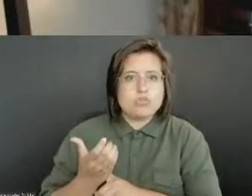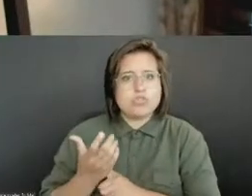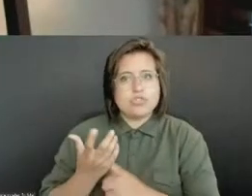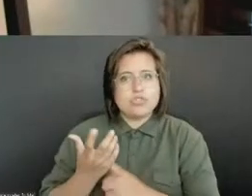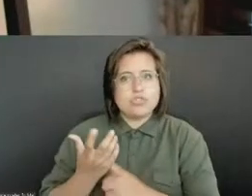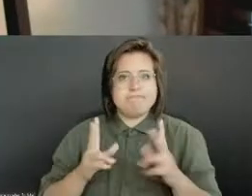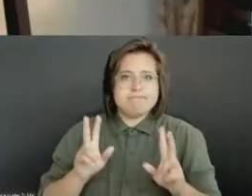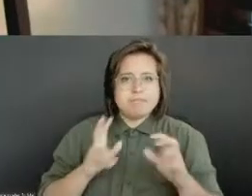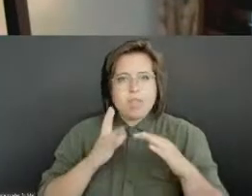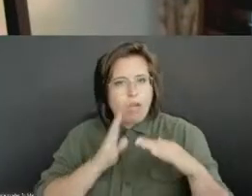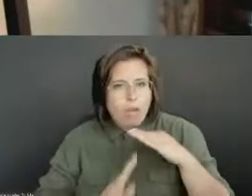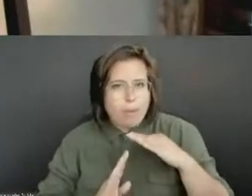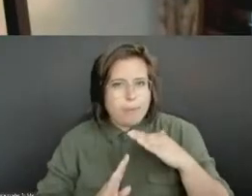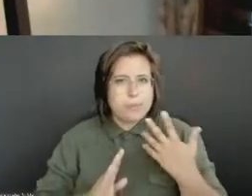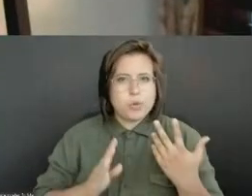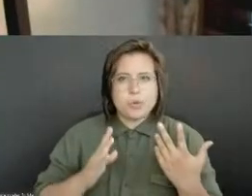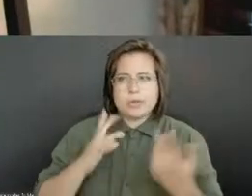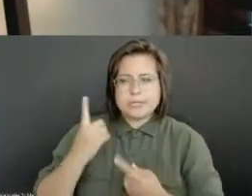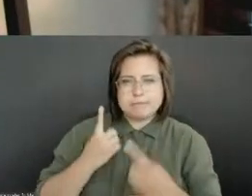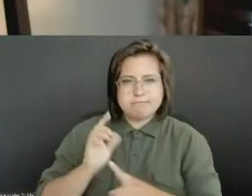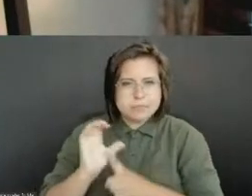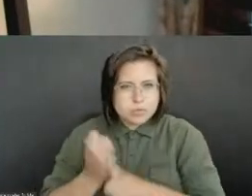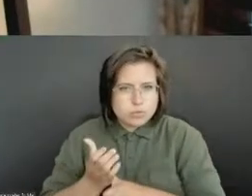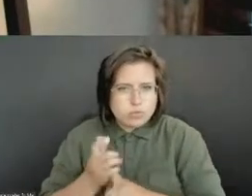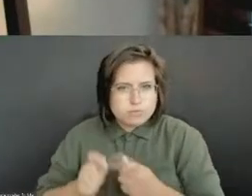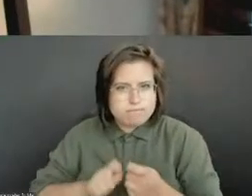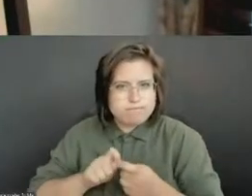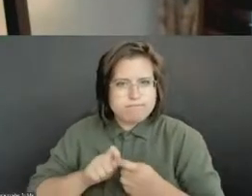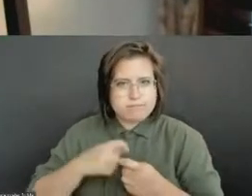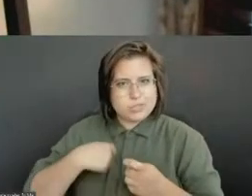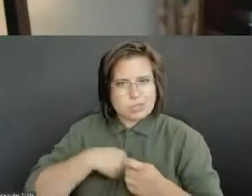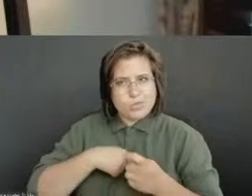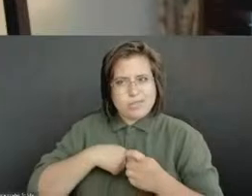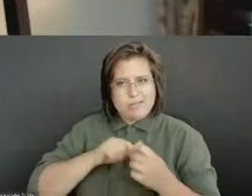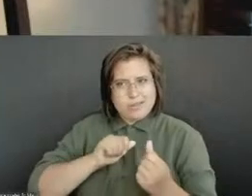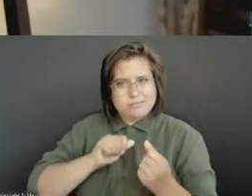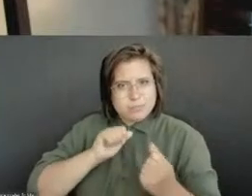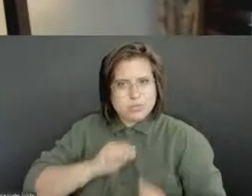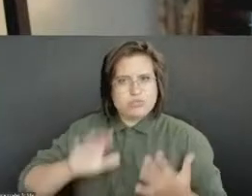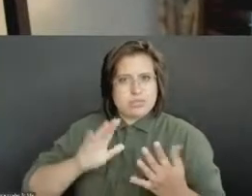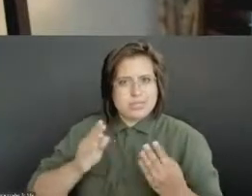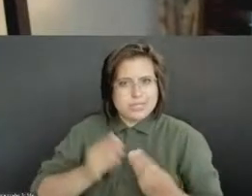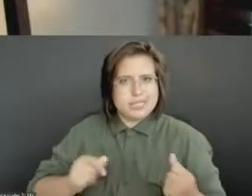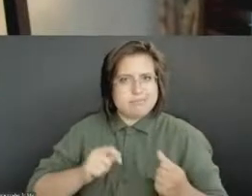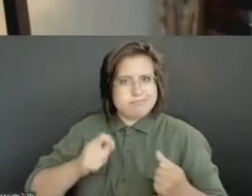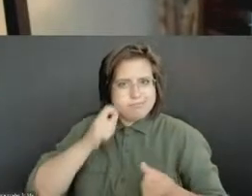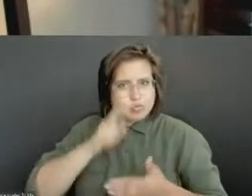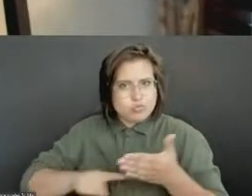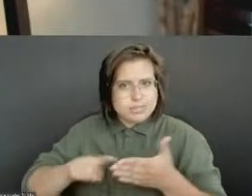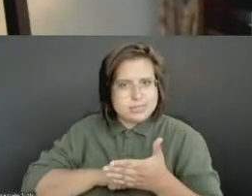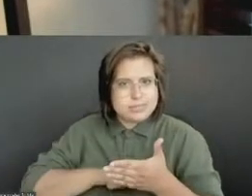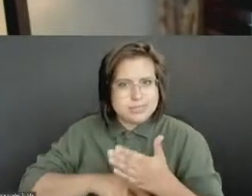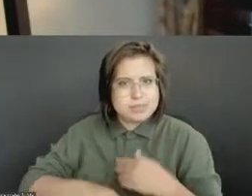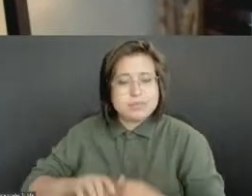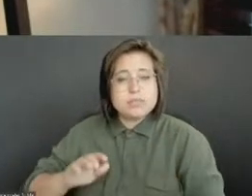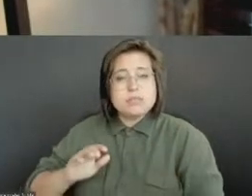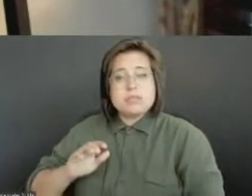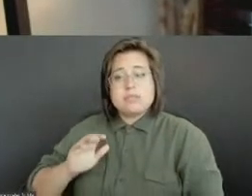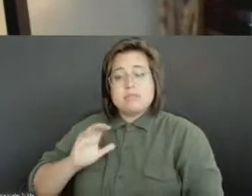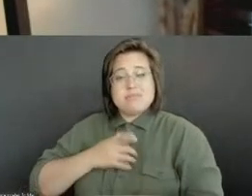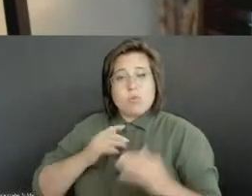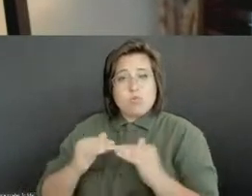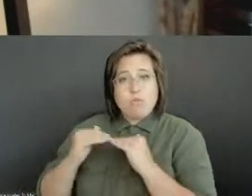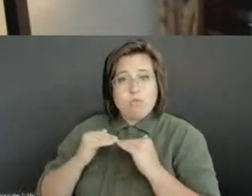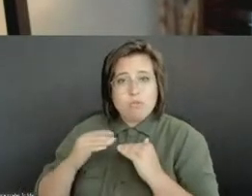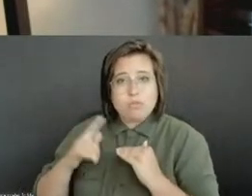we are thinking about cultural humility, and that we are addressing racism. Our Association of American Medical Colleges are developing diversity, equity,